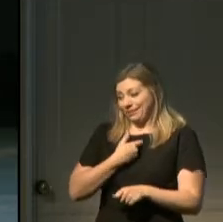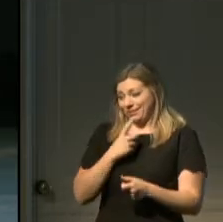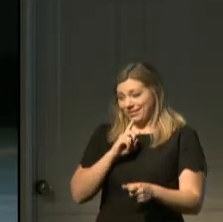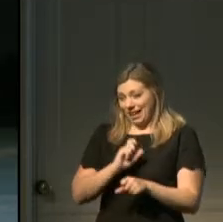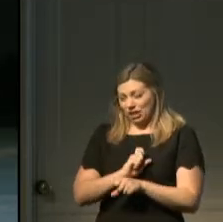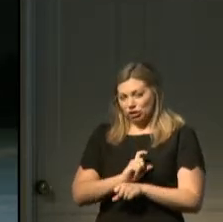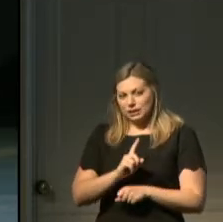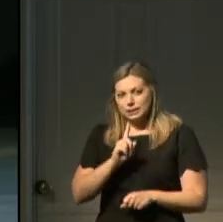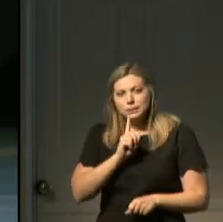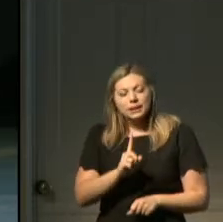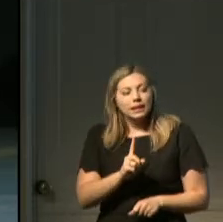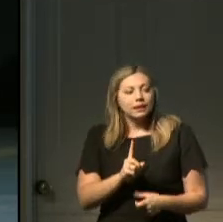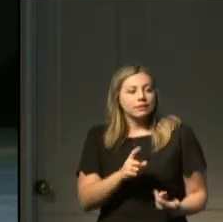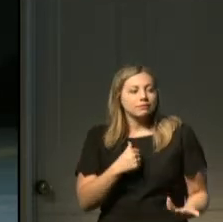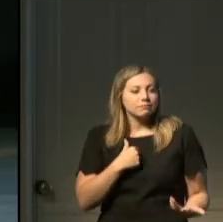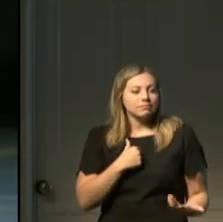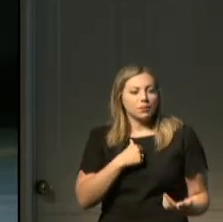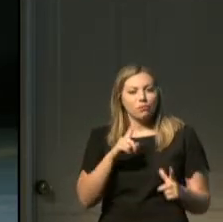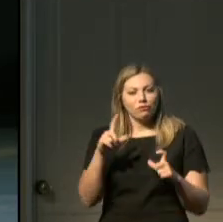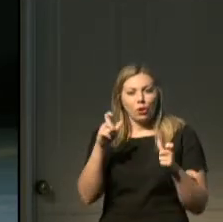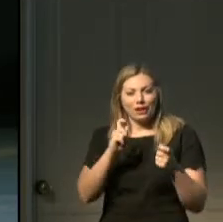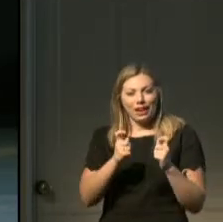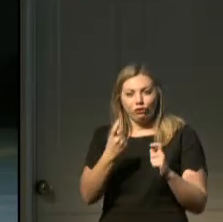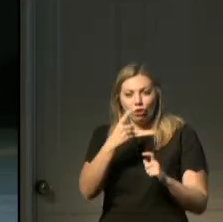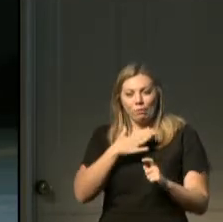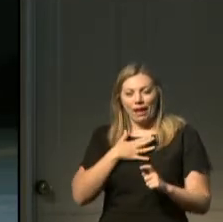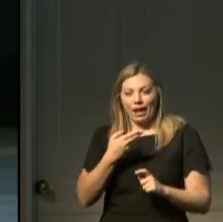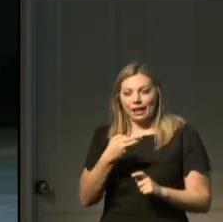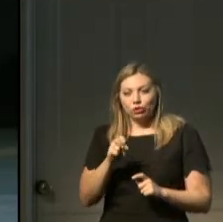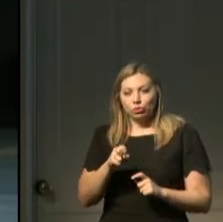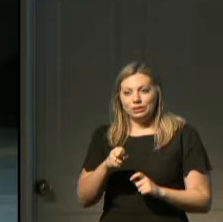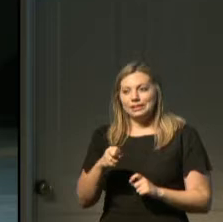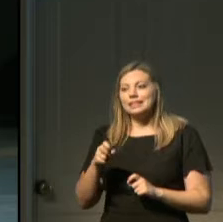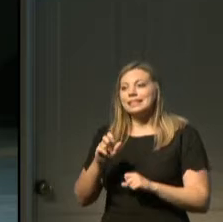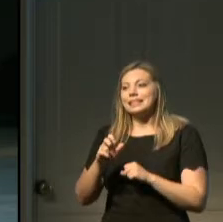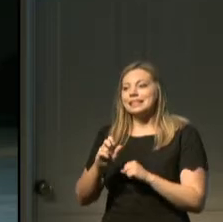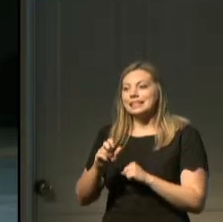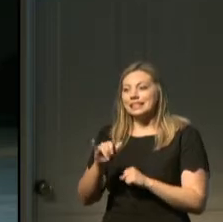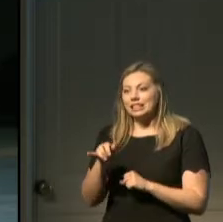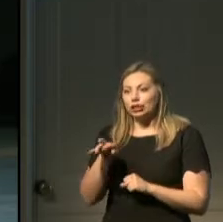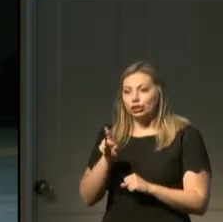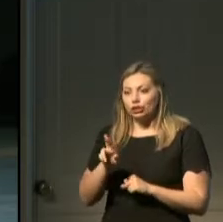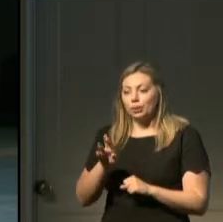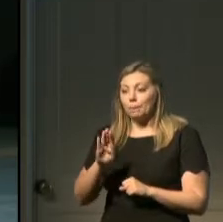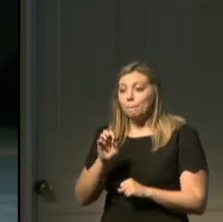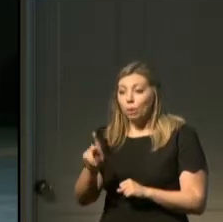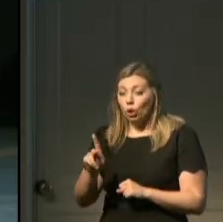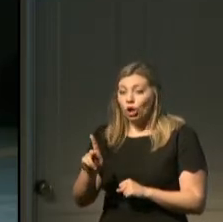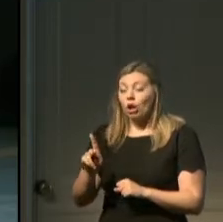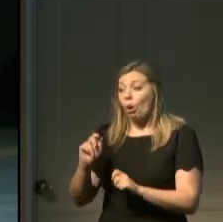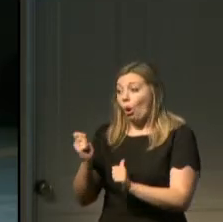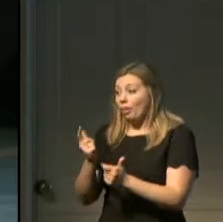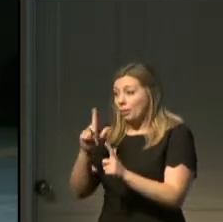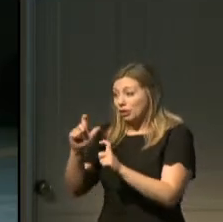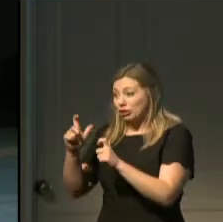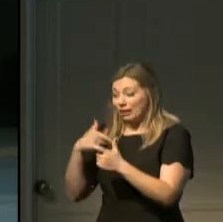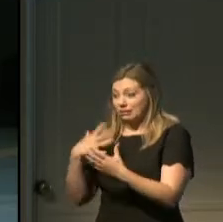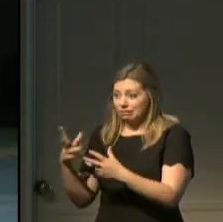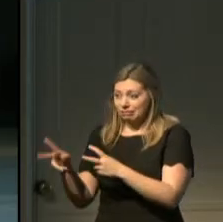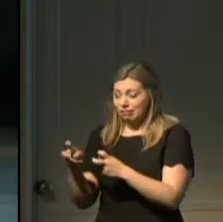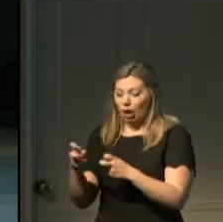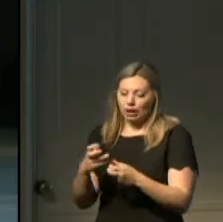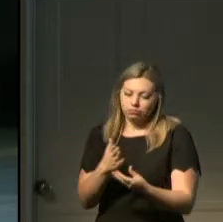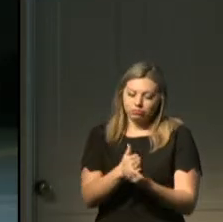lucky enough, I was the photo editor for my high school yearbook, so I got in the practice of all the pictures I would take. I'd file all the negatives into